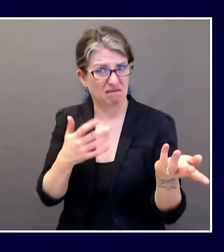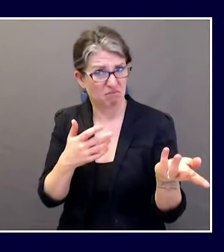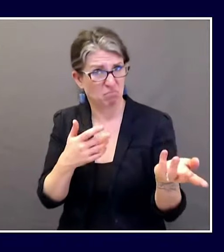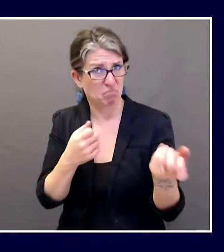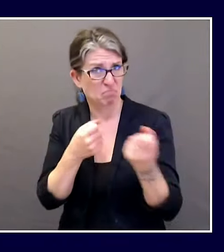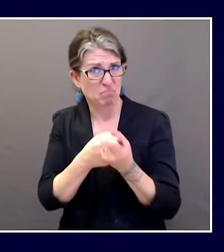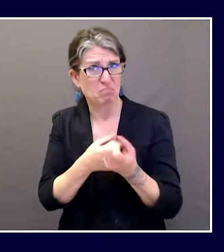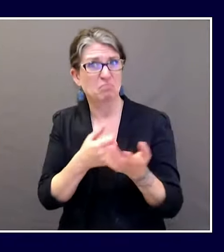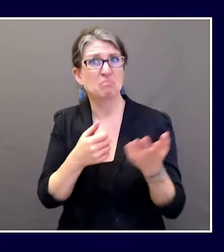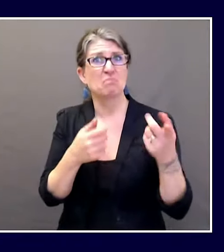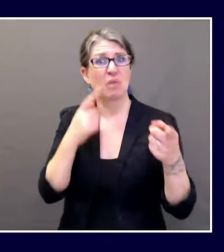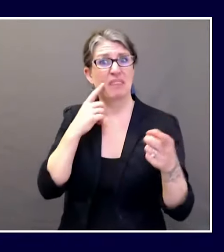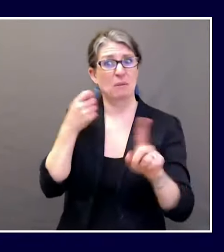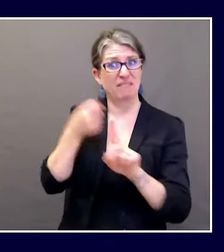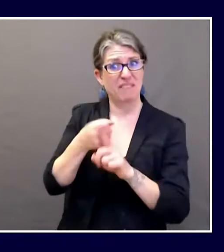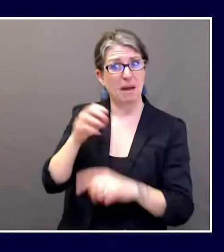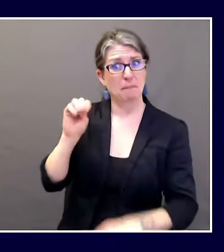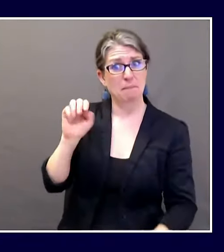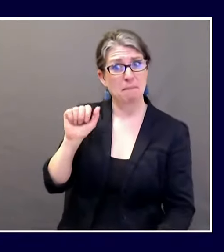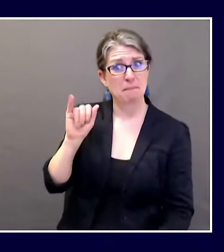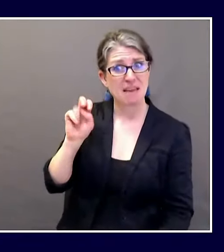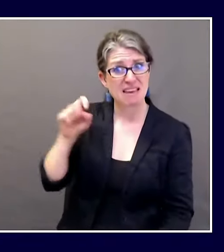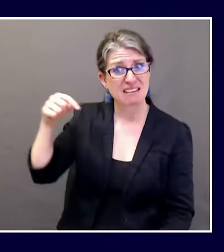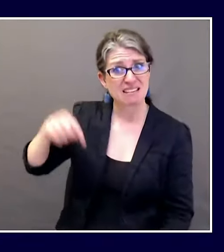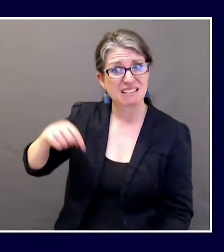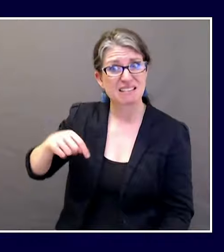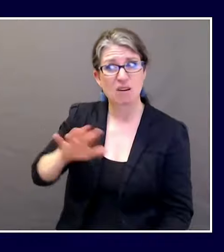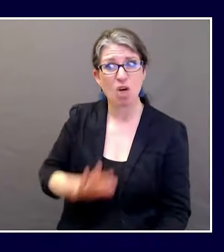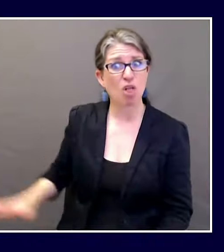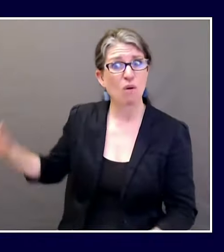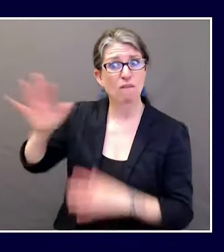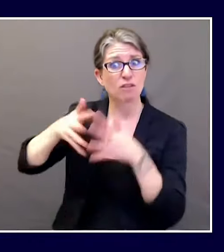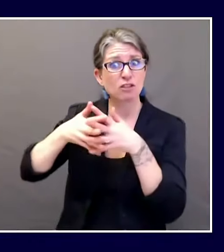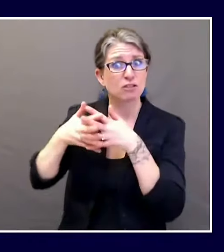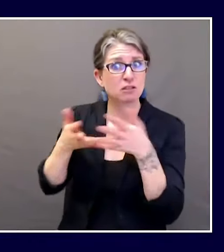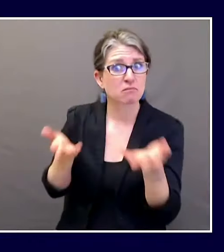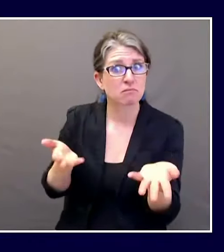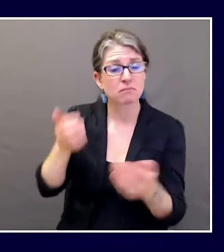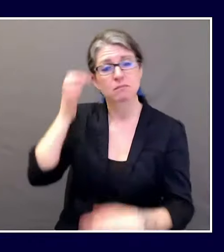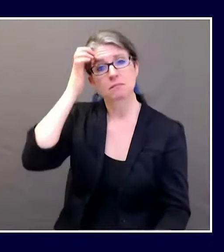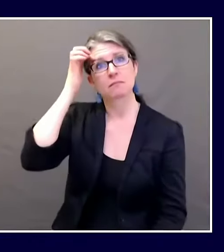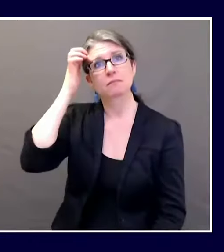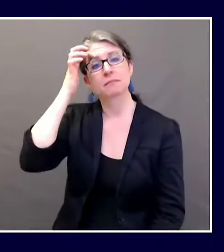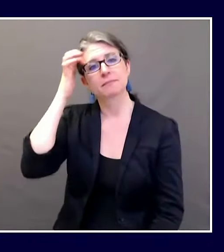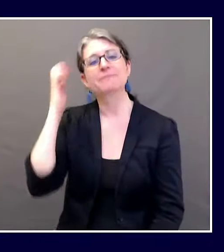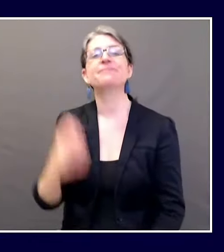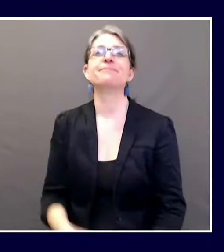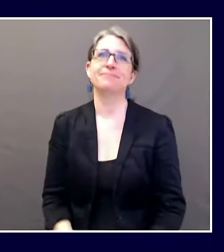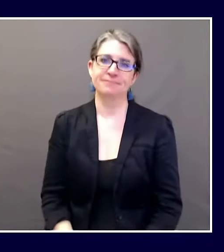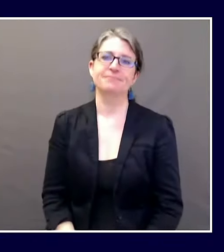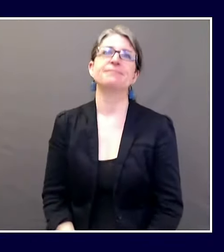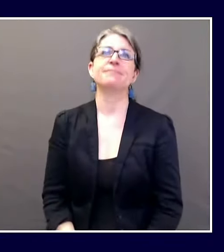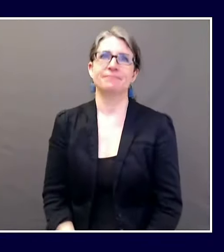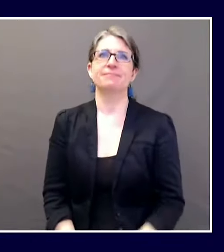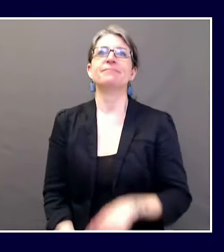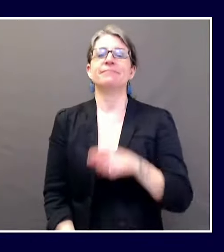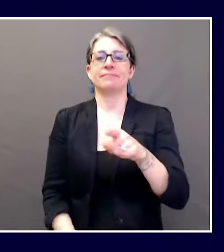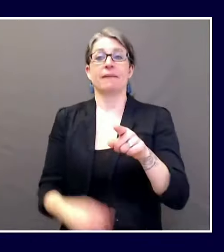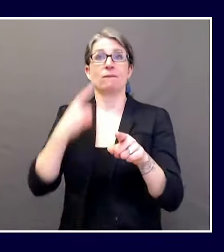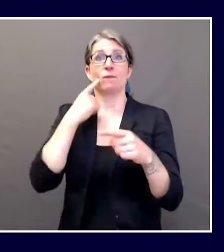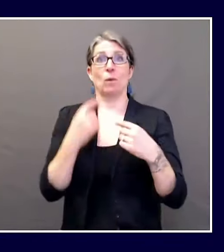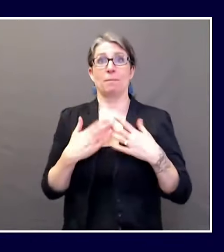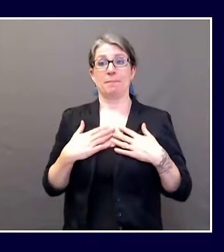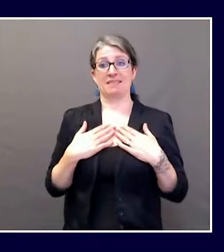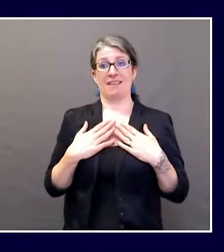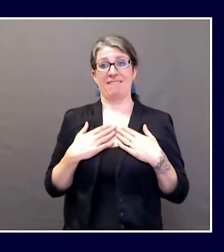many people across the entire state government have been doing. And I'll divide the reasons why